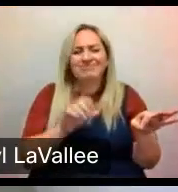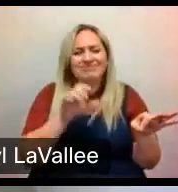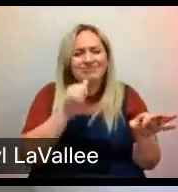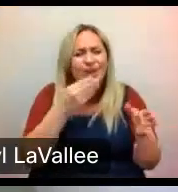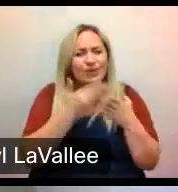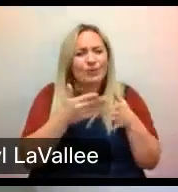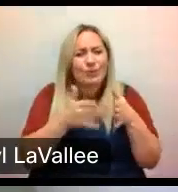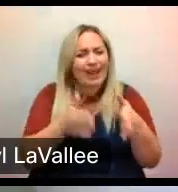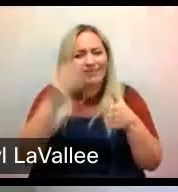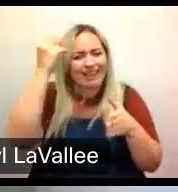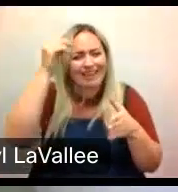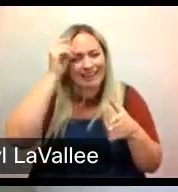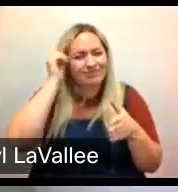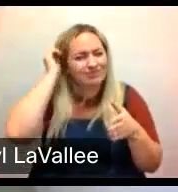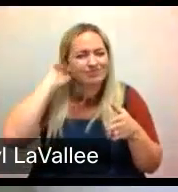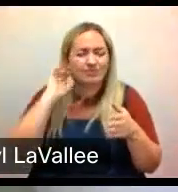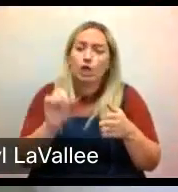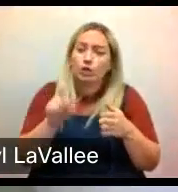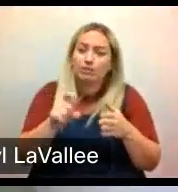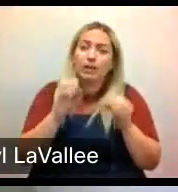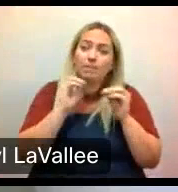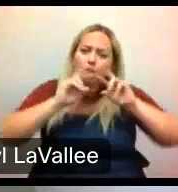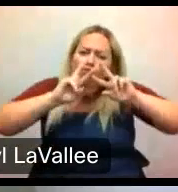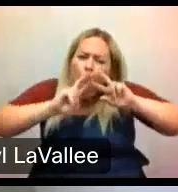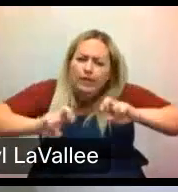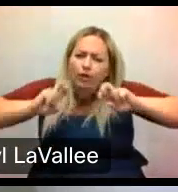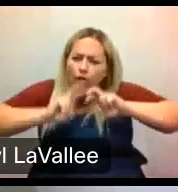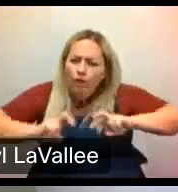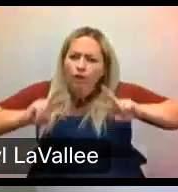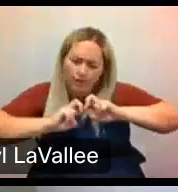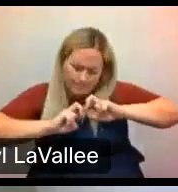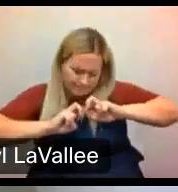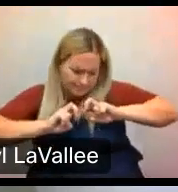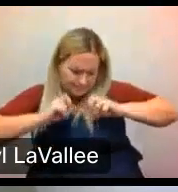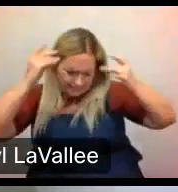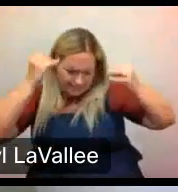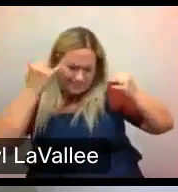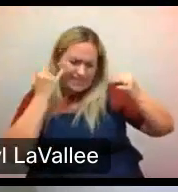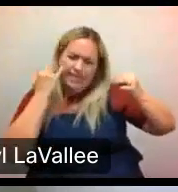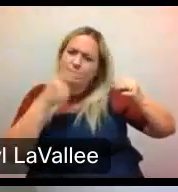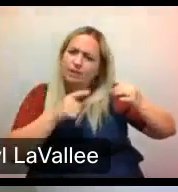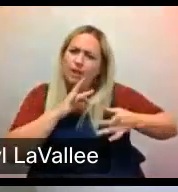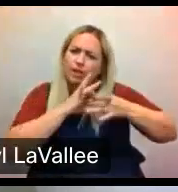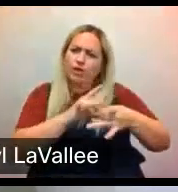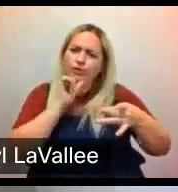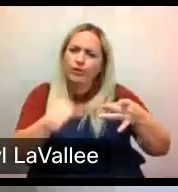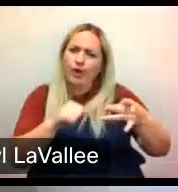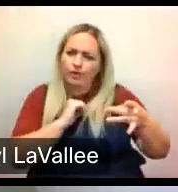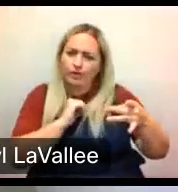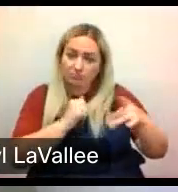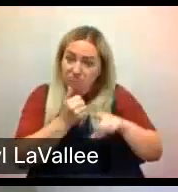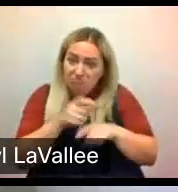thinking about summaries. You need to be a bit more critical when you think about whether it belongs. Is